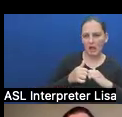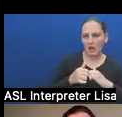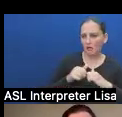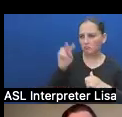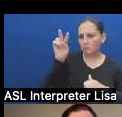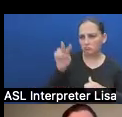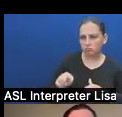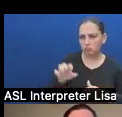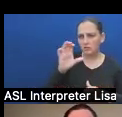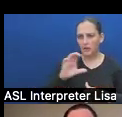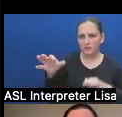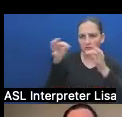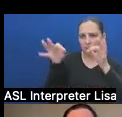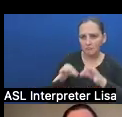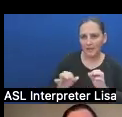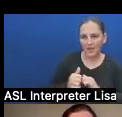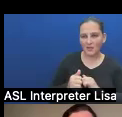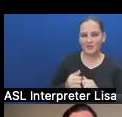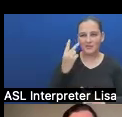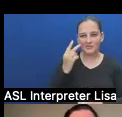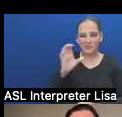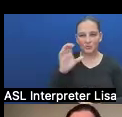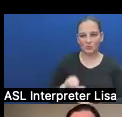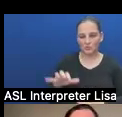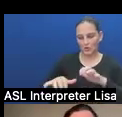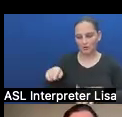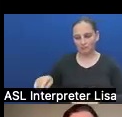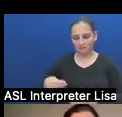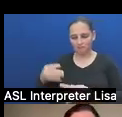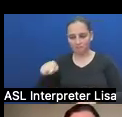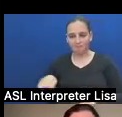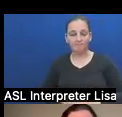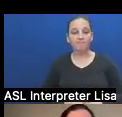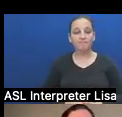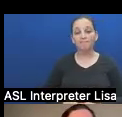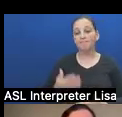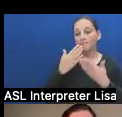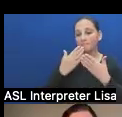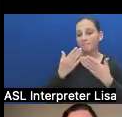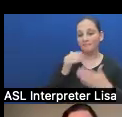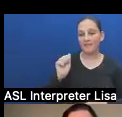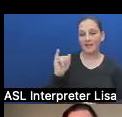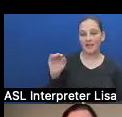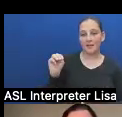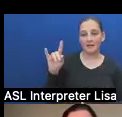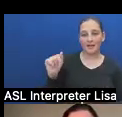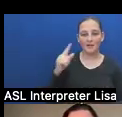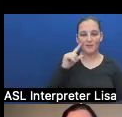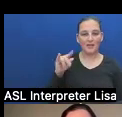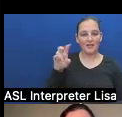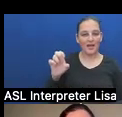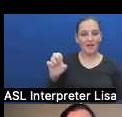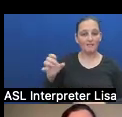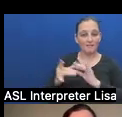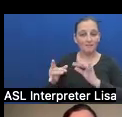access captioning in our Zoom chat. Many thanks to AI Media for live captioning. In